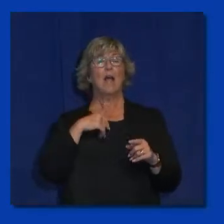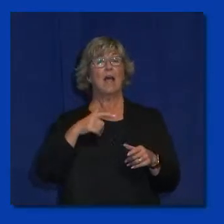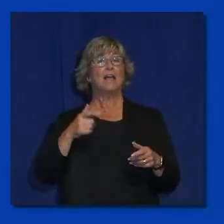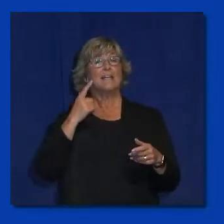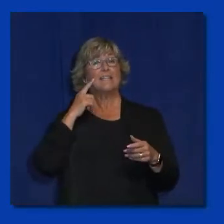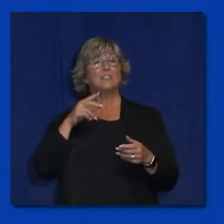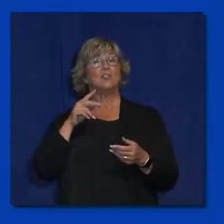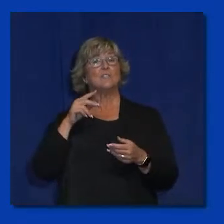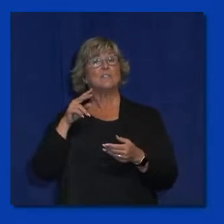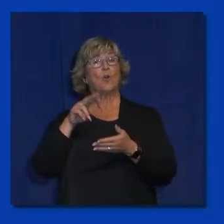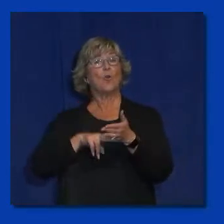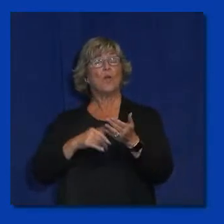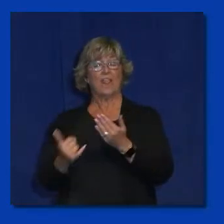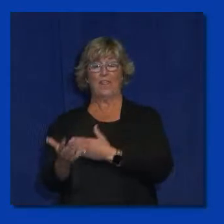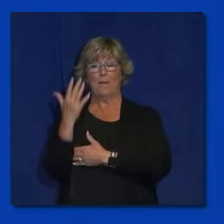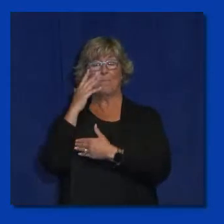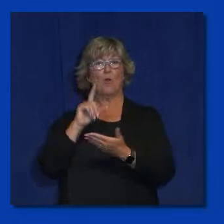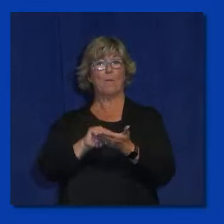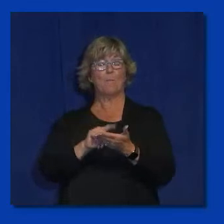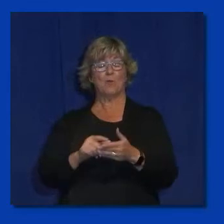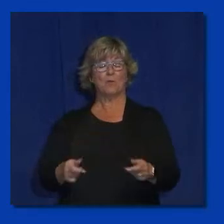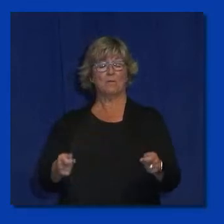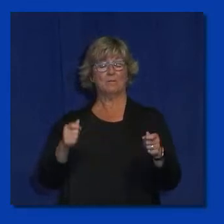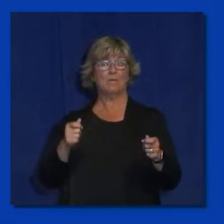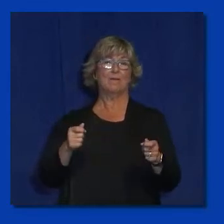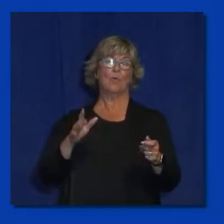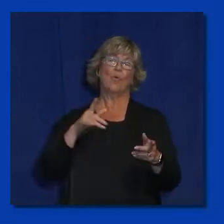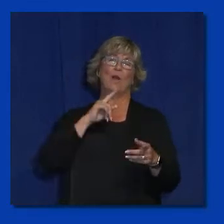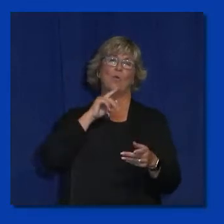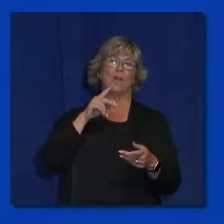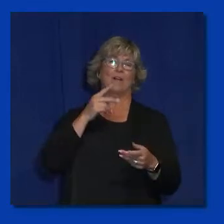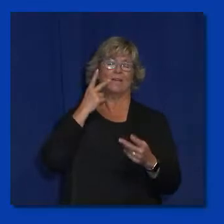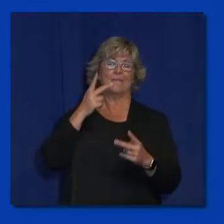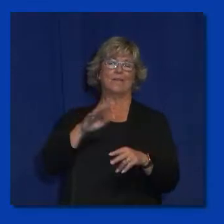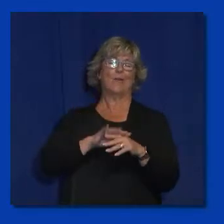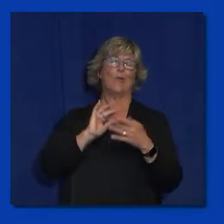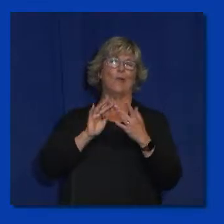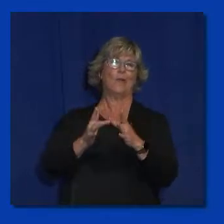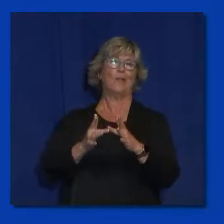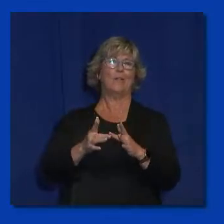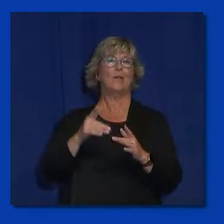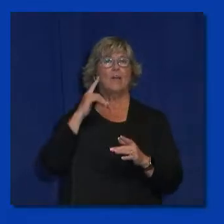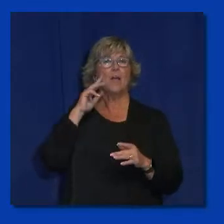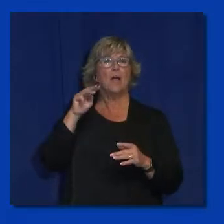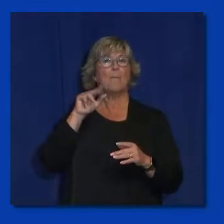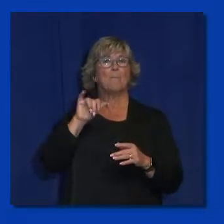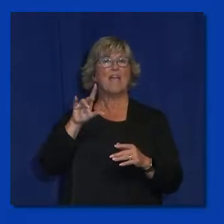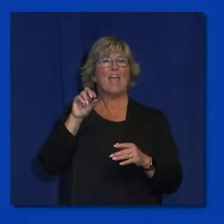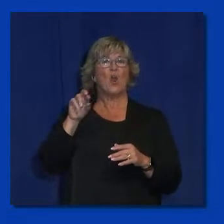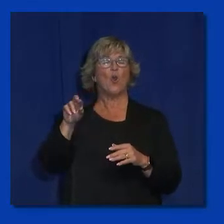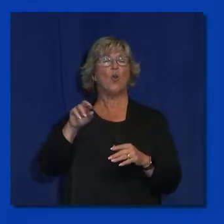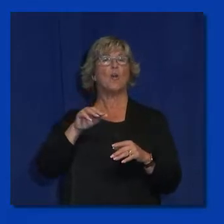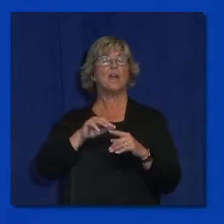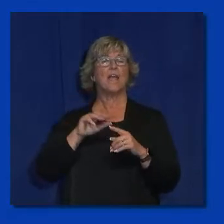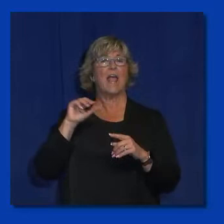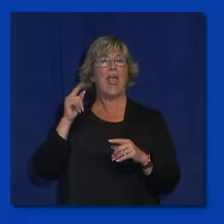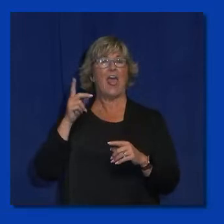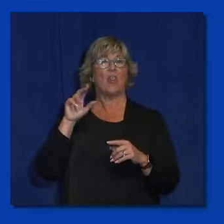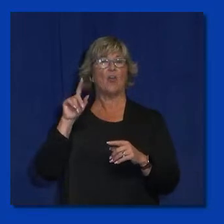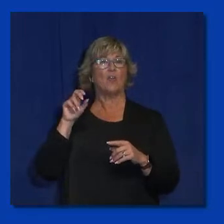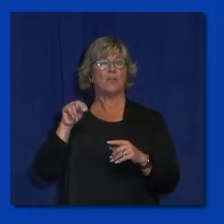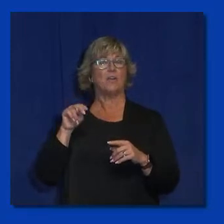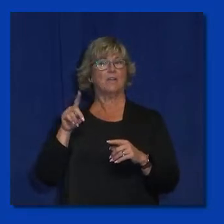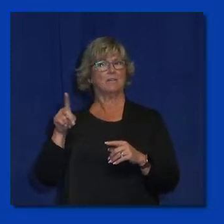paper virtually, and I saw a mayor down in Atherton who knows a lot about this